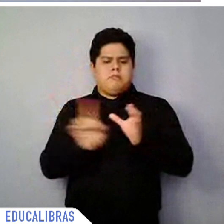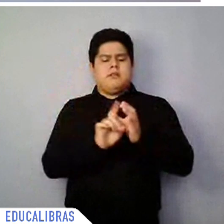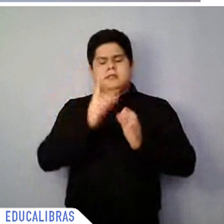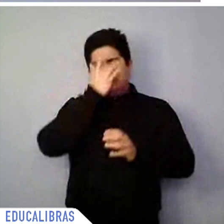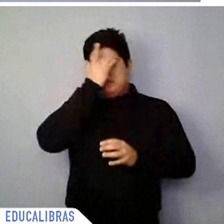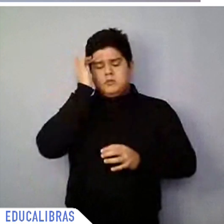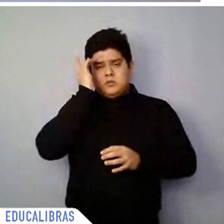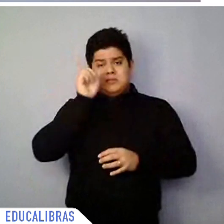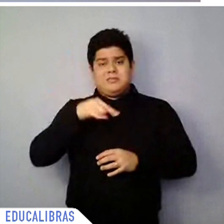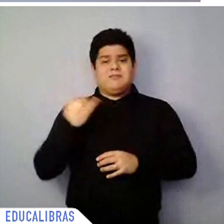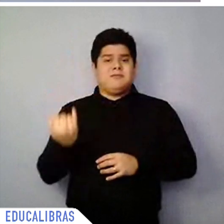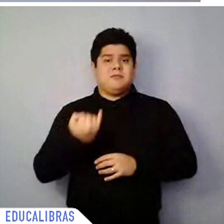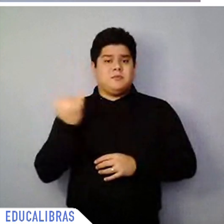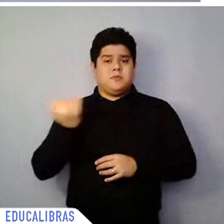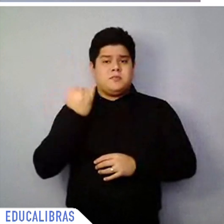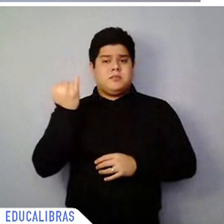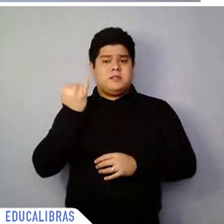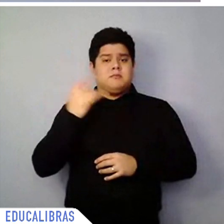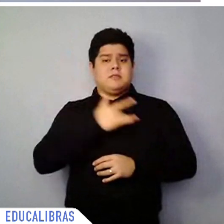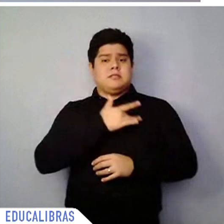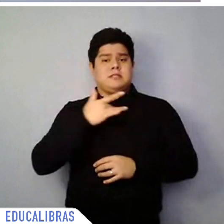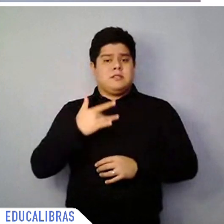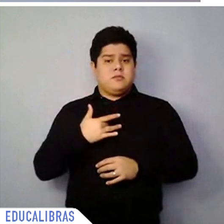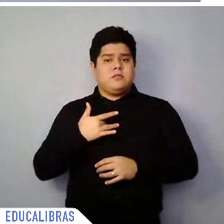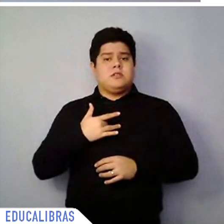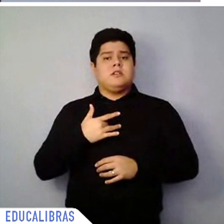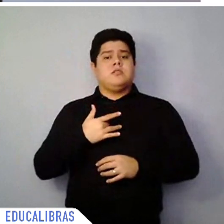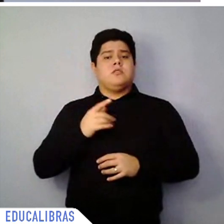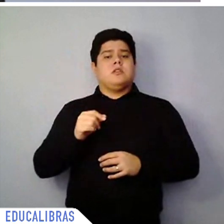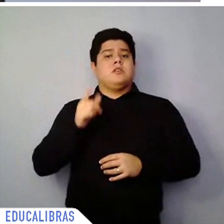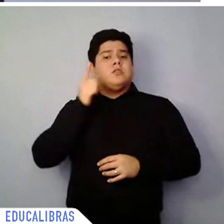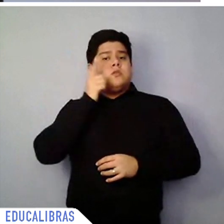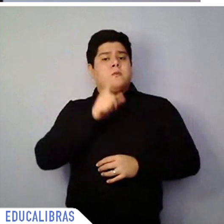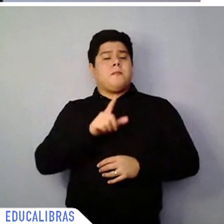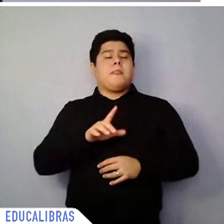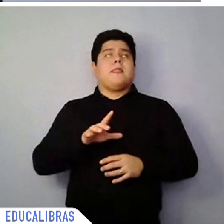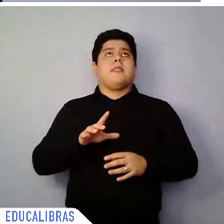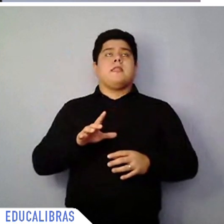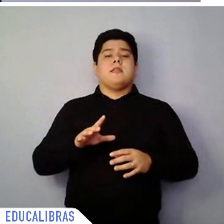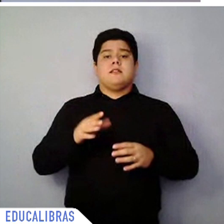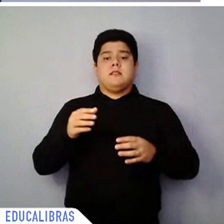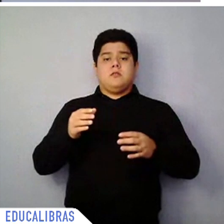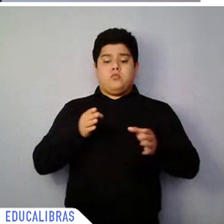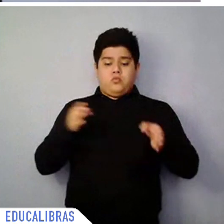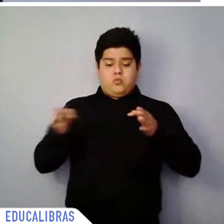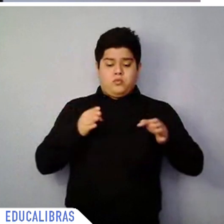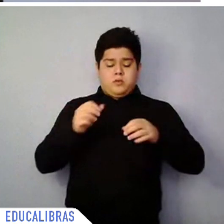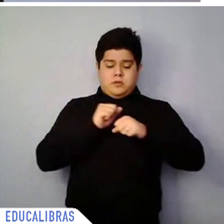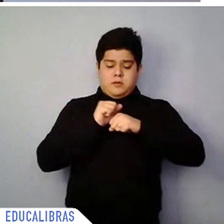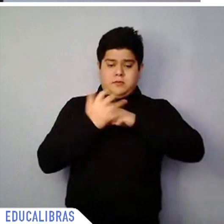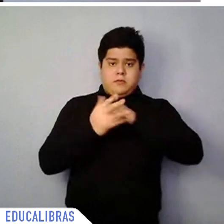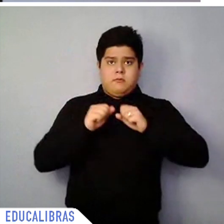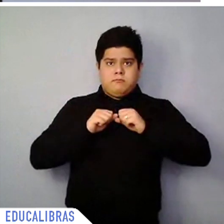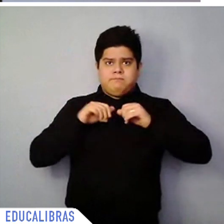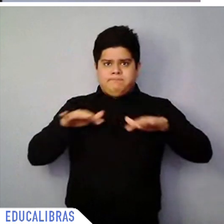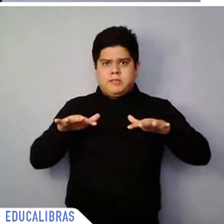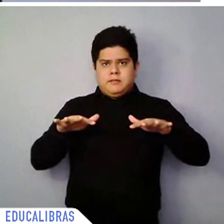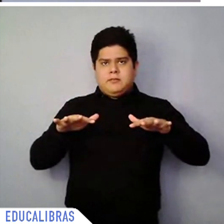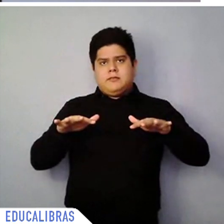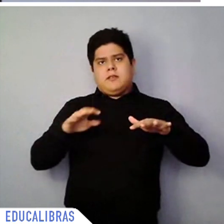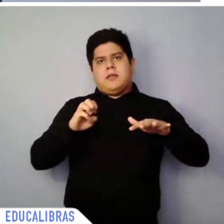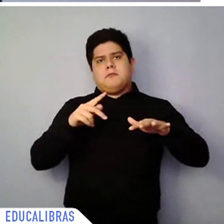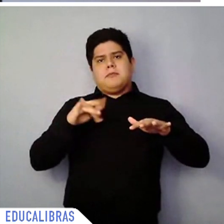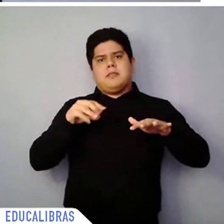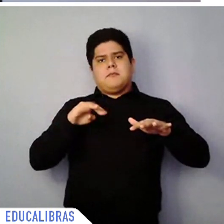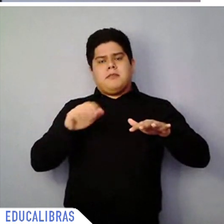the integration of people. So I think it's crucial. We'd like to make it happen. So during the